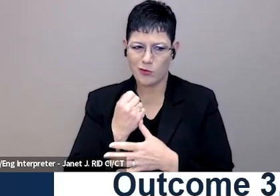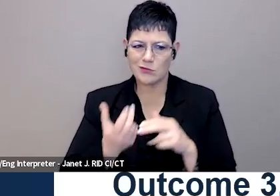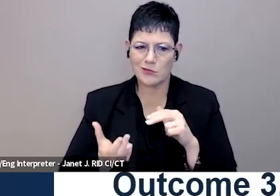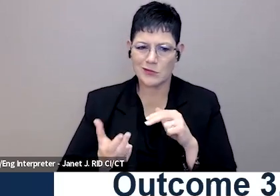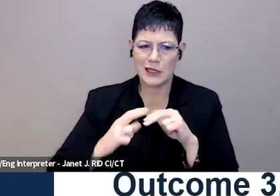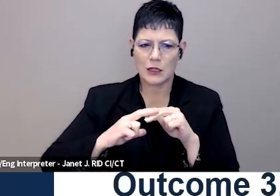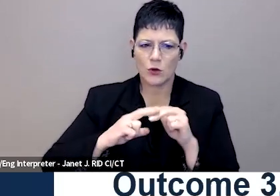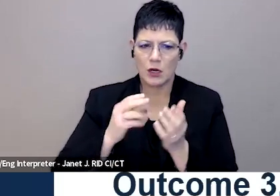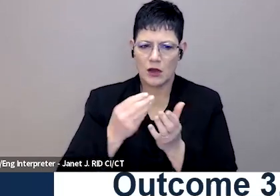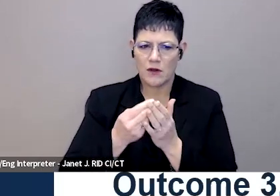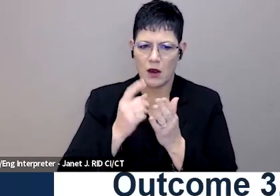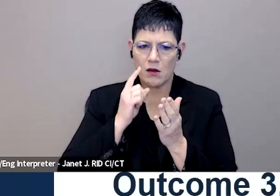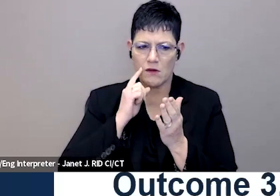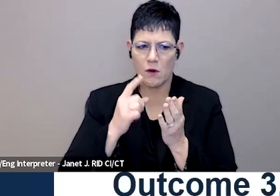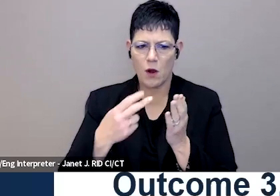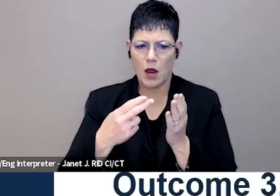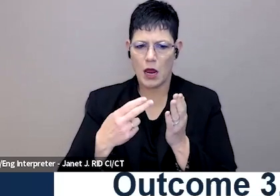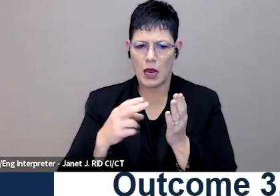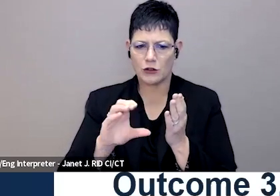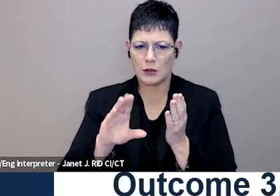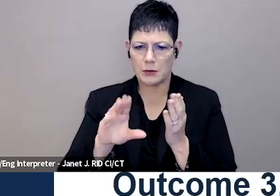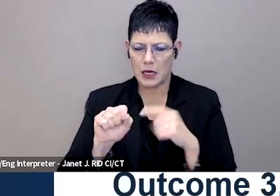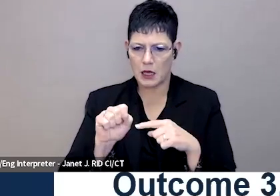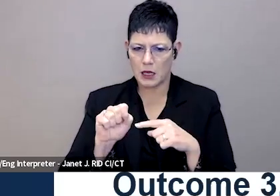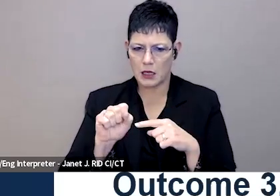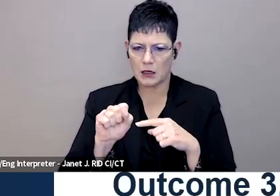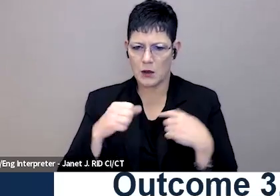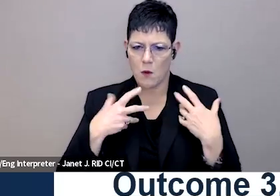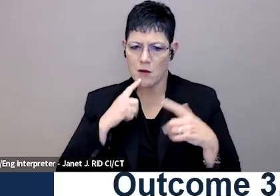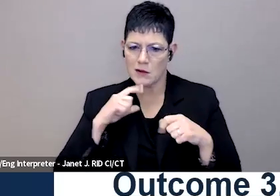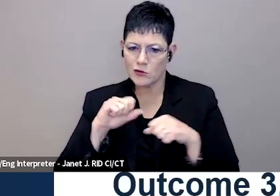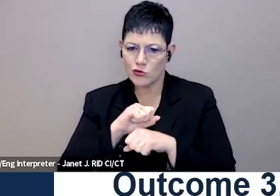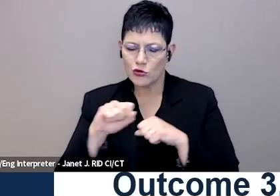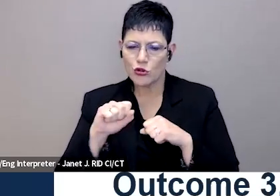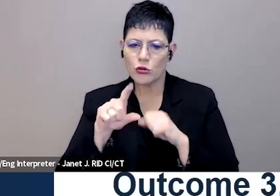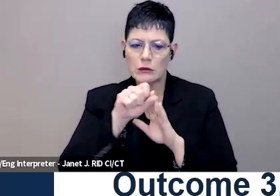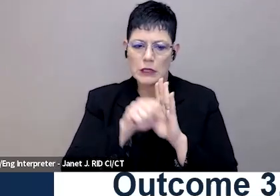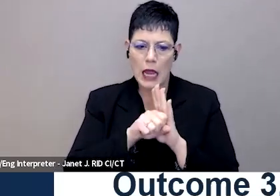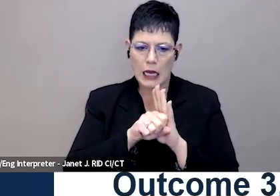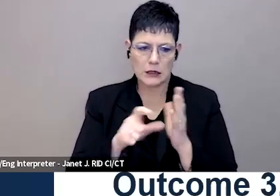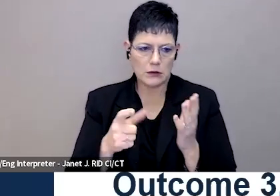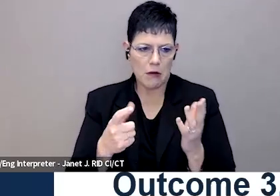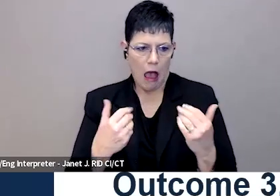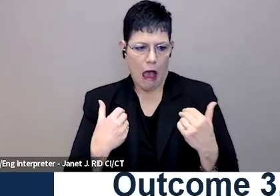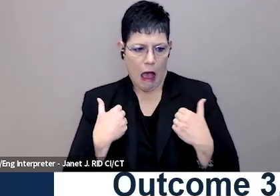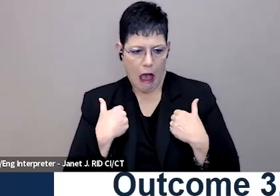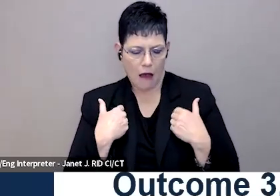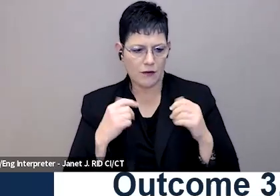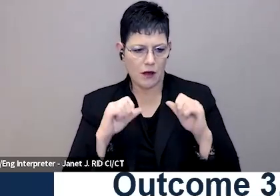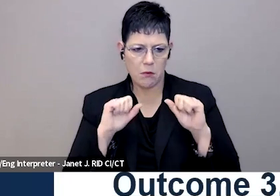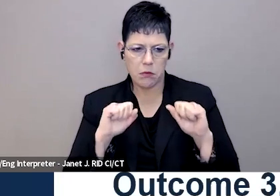increasing funding for HCBS. We want to ensure that states can continue to build on